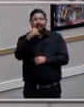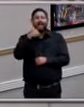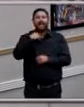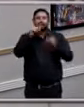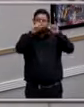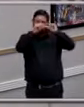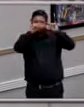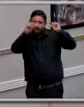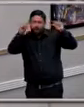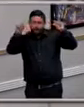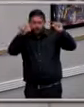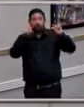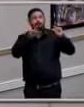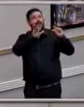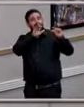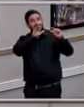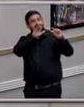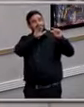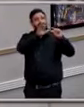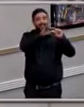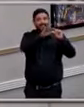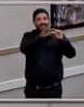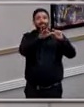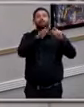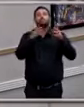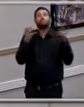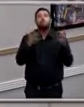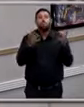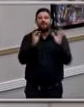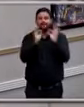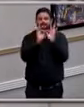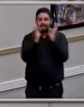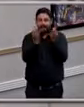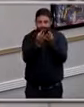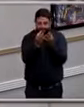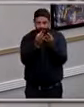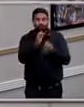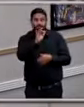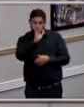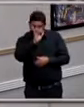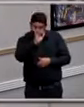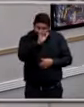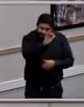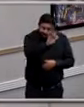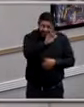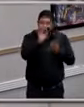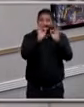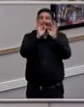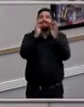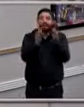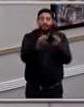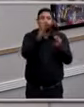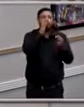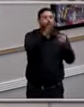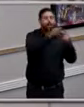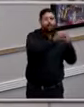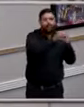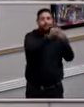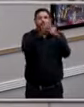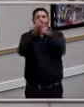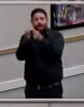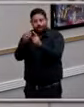area. We need for you to click on Families. Once you click there, it'll take you to a page